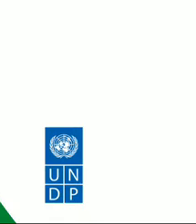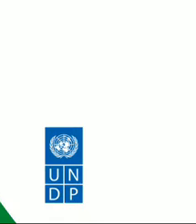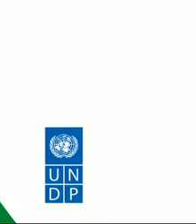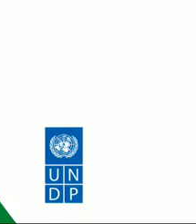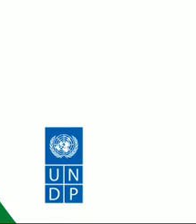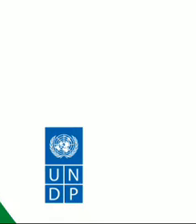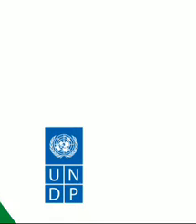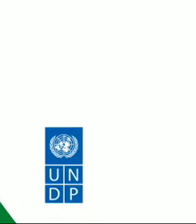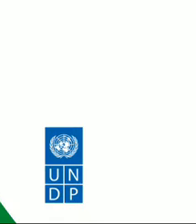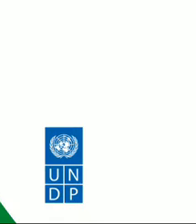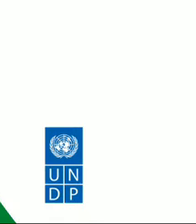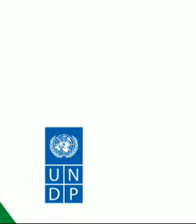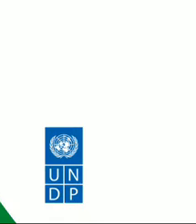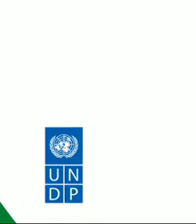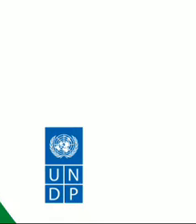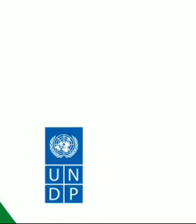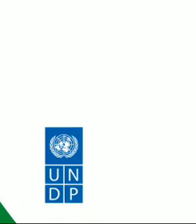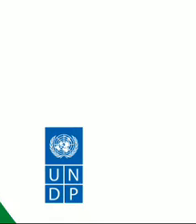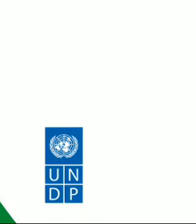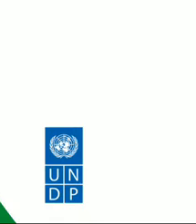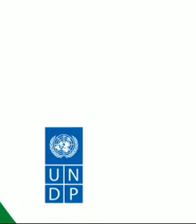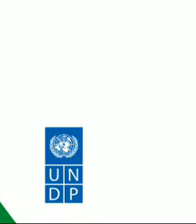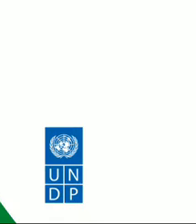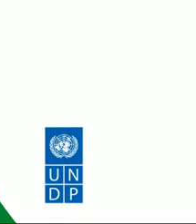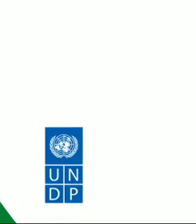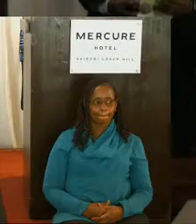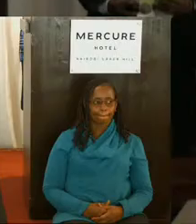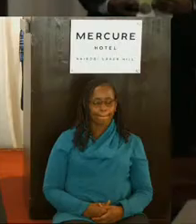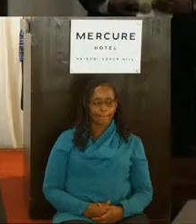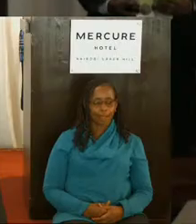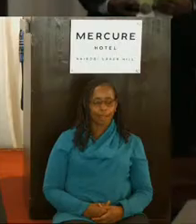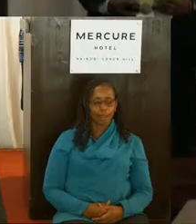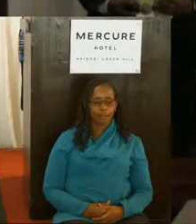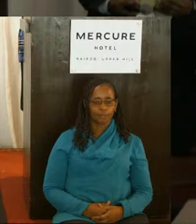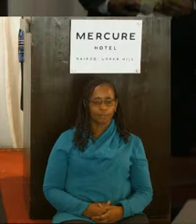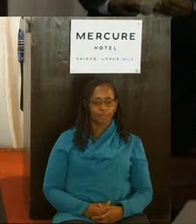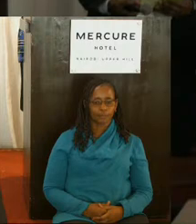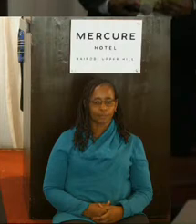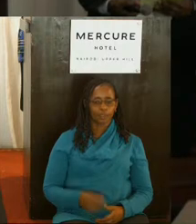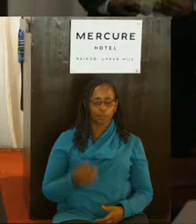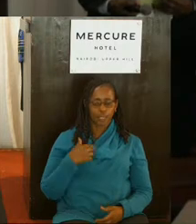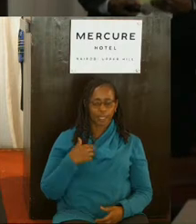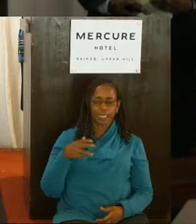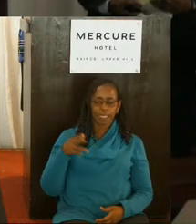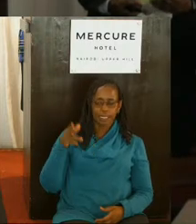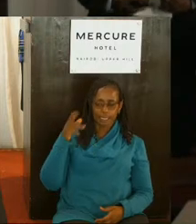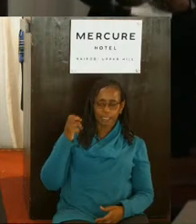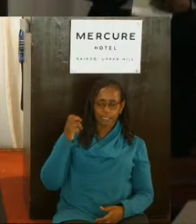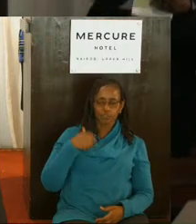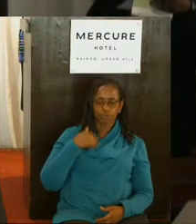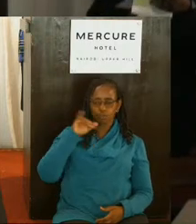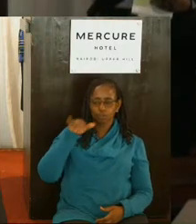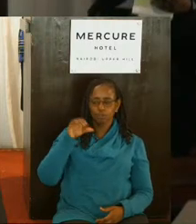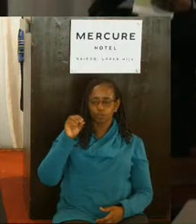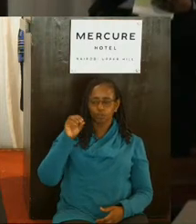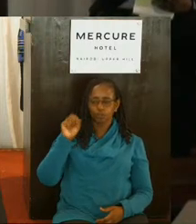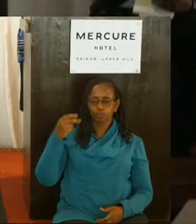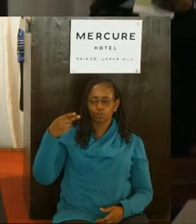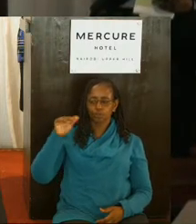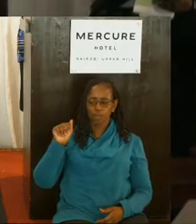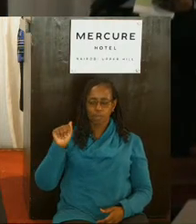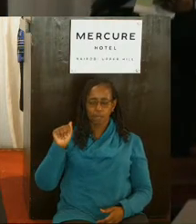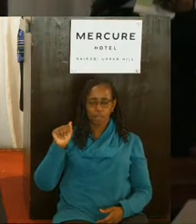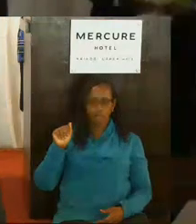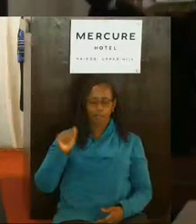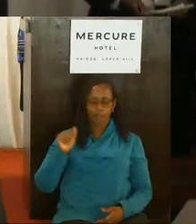we are done with the other panelists as well so I want us to listen to kyunguzi Joshua Chang won